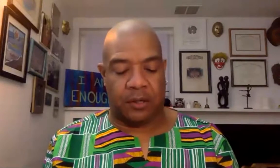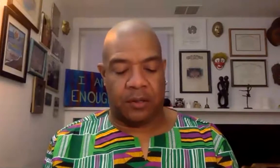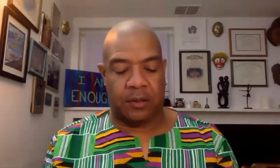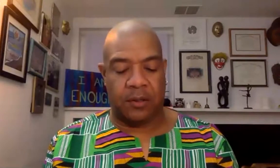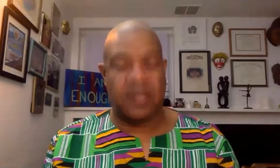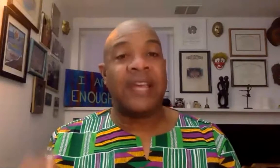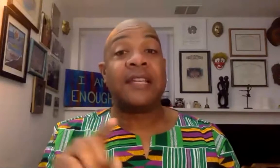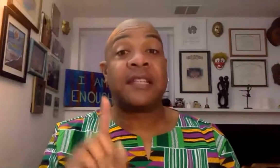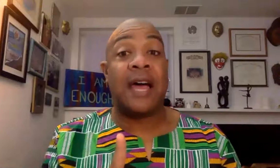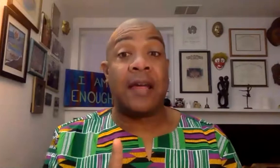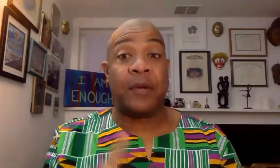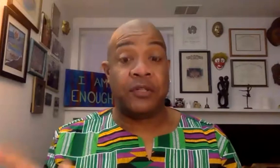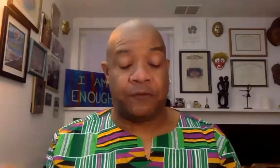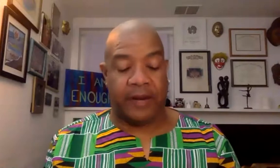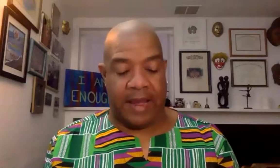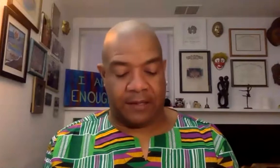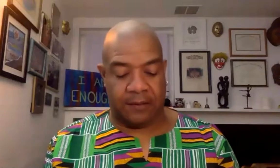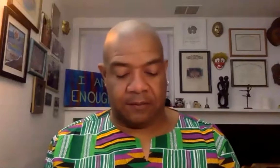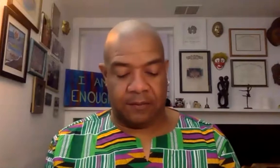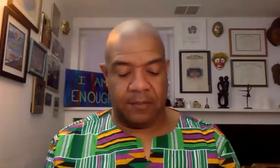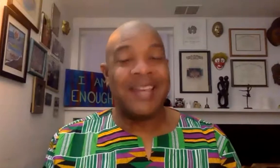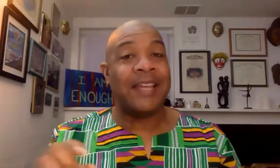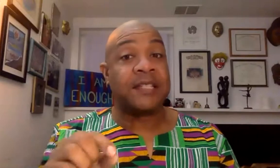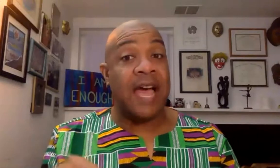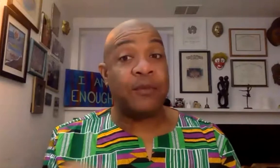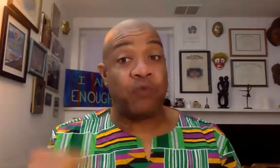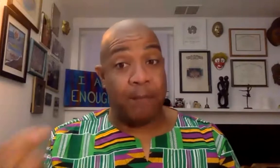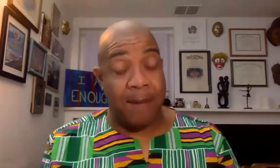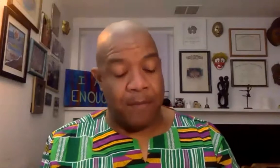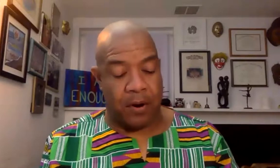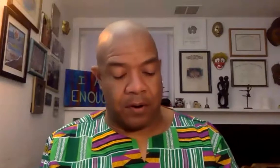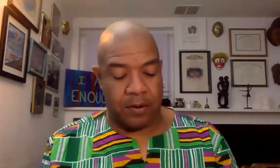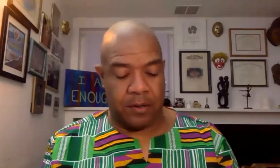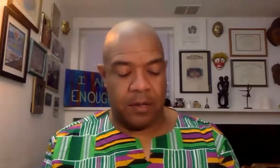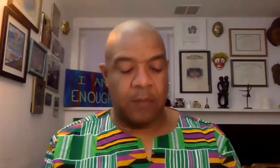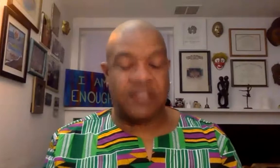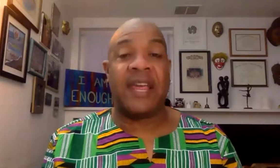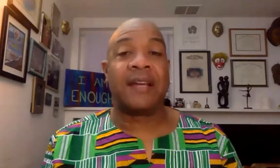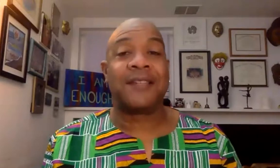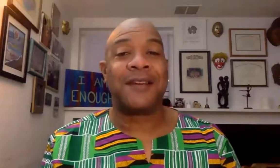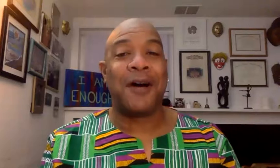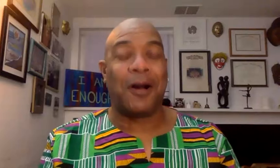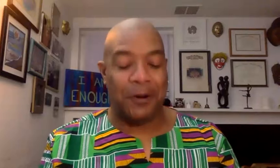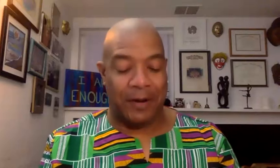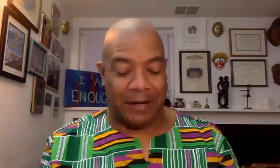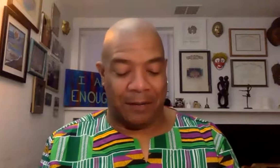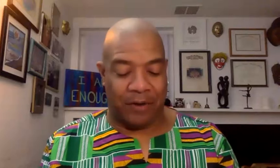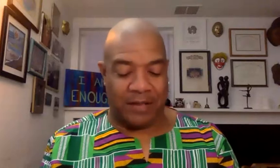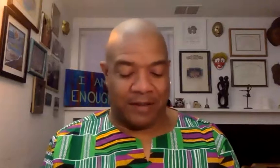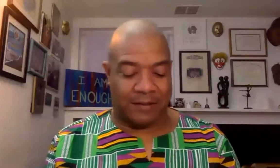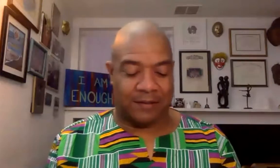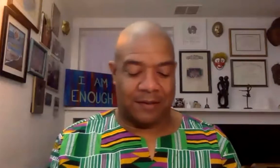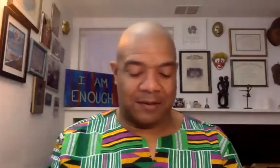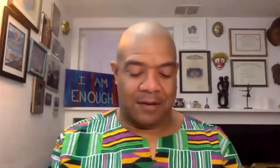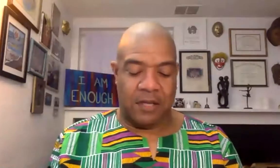question. It is time to forget. It is time to remember. Mistakes are learning in